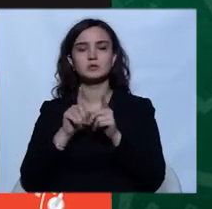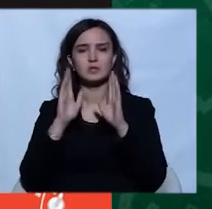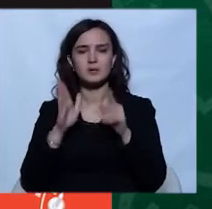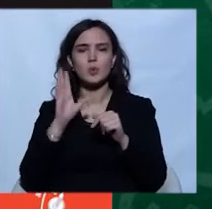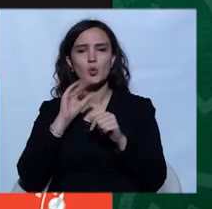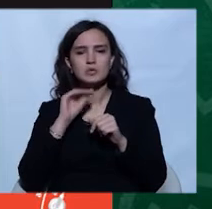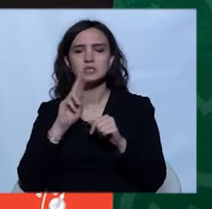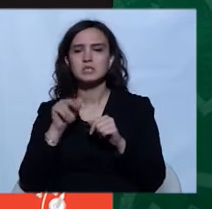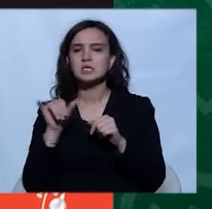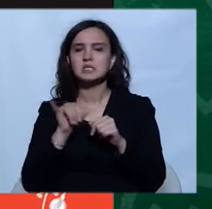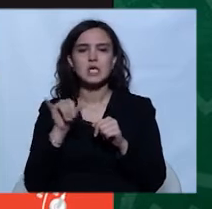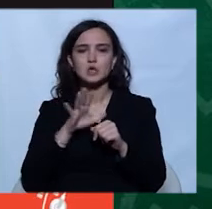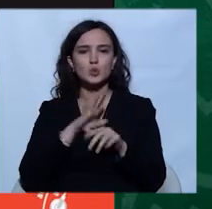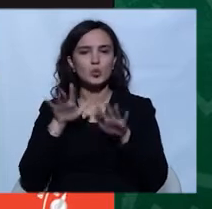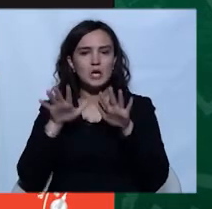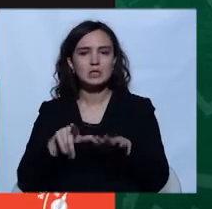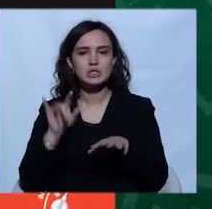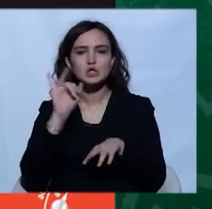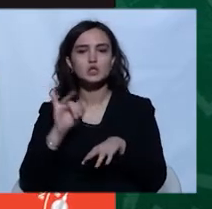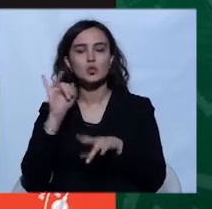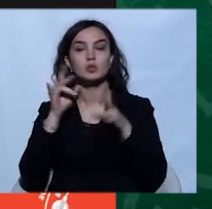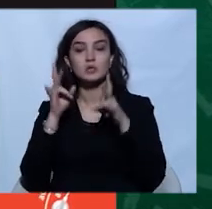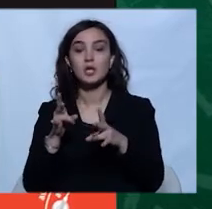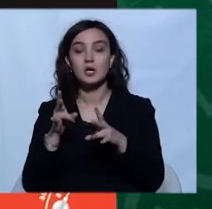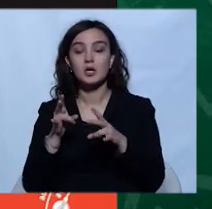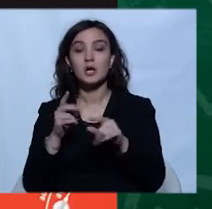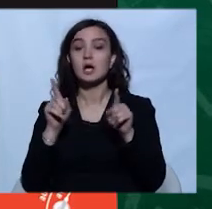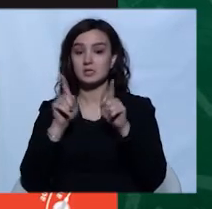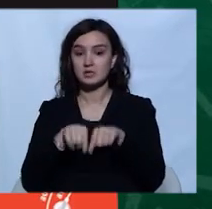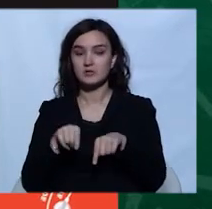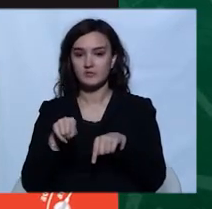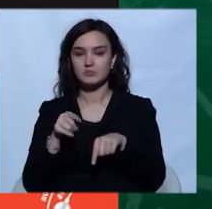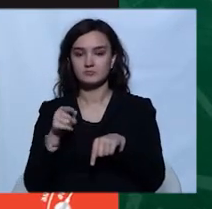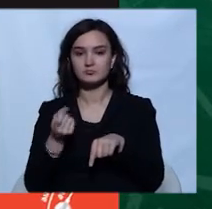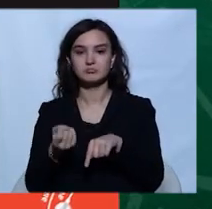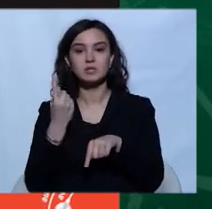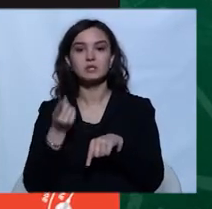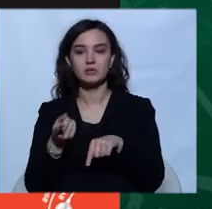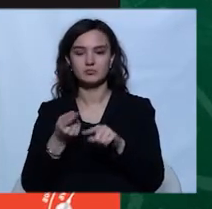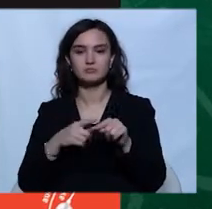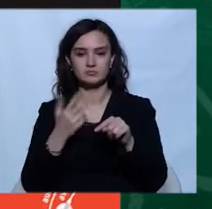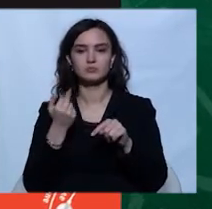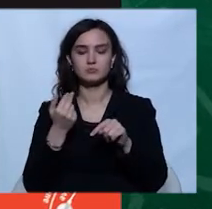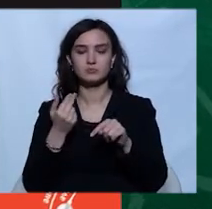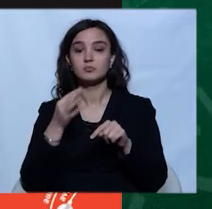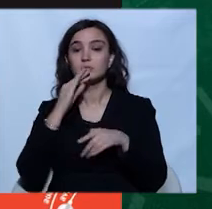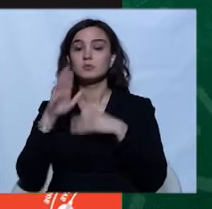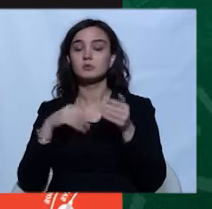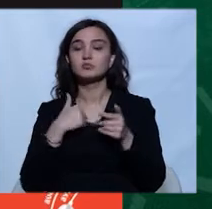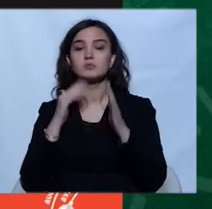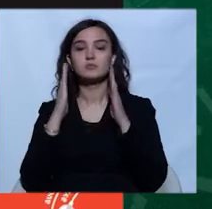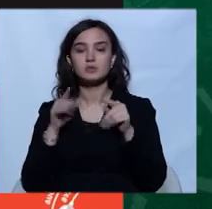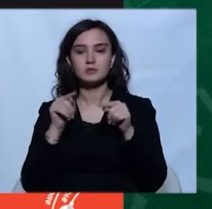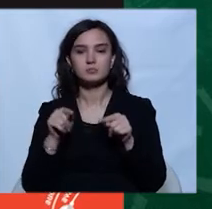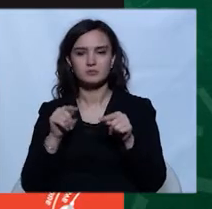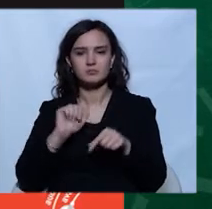when and where this story takes place, otherwise known as the setting. Yes, and after that, we will have a look at